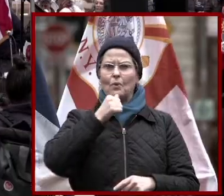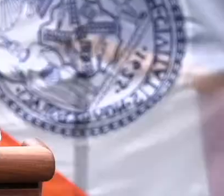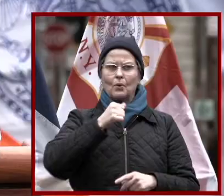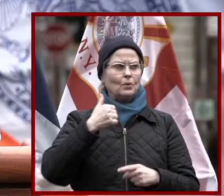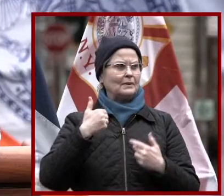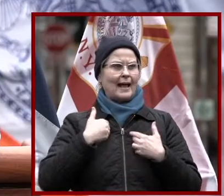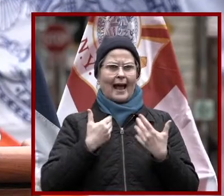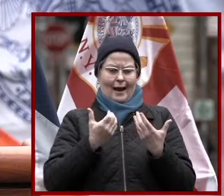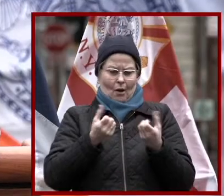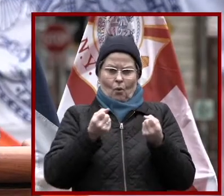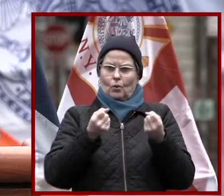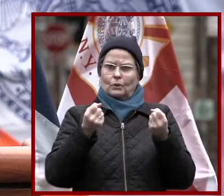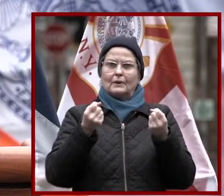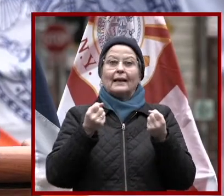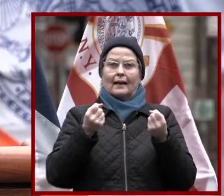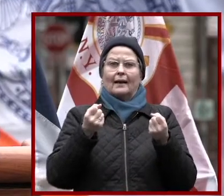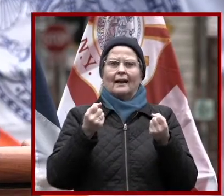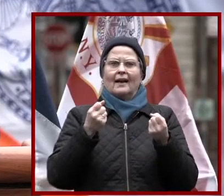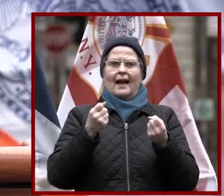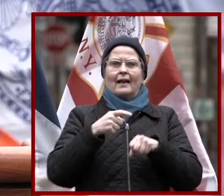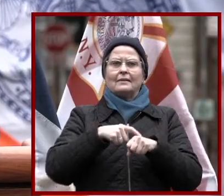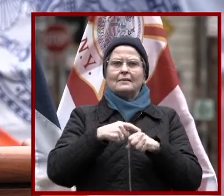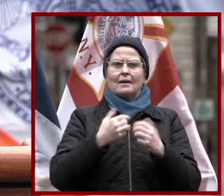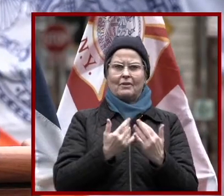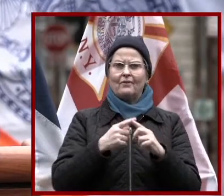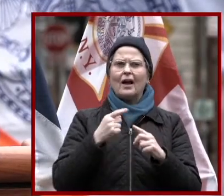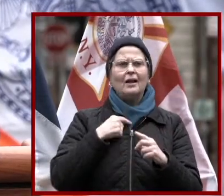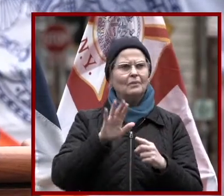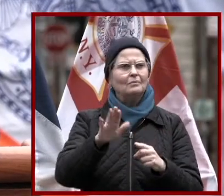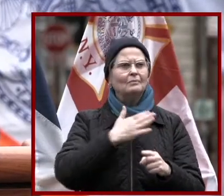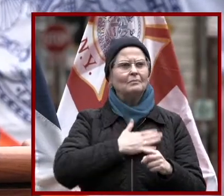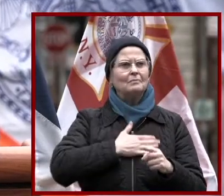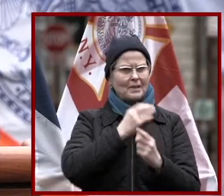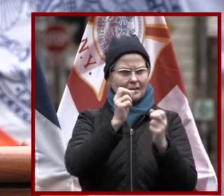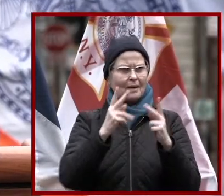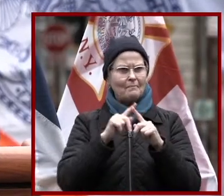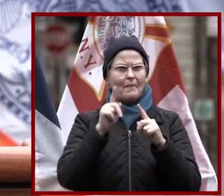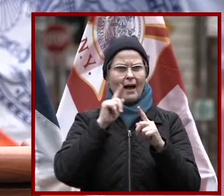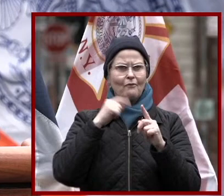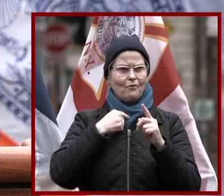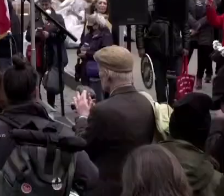fire. Will you all please pledge to come back here for the unveiling of this memorial?